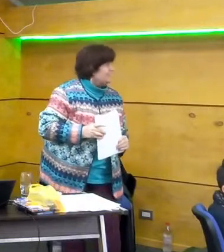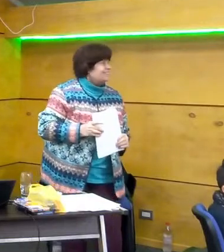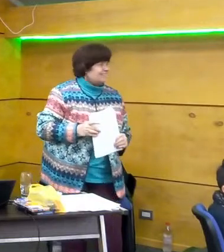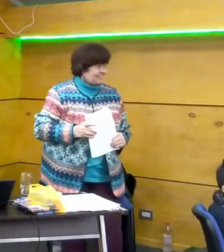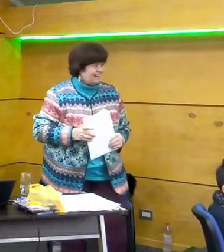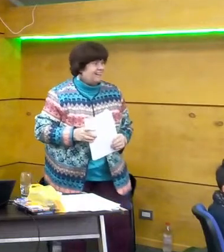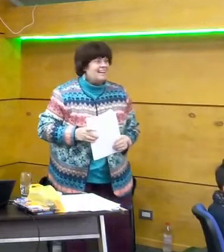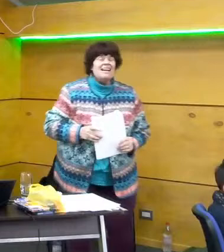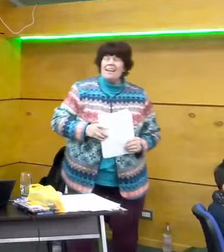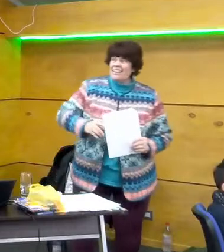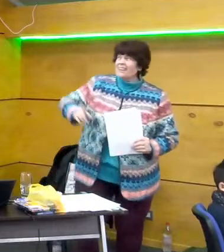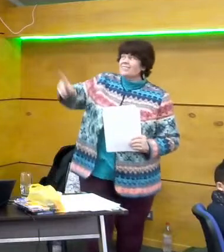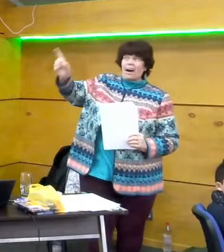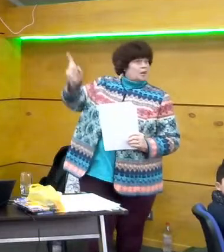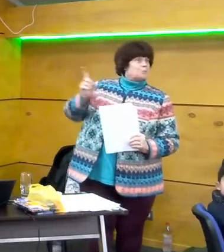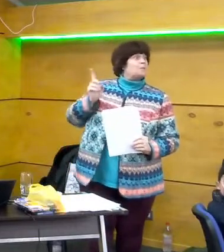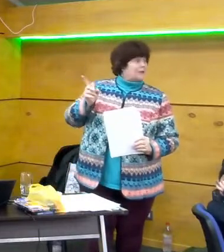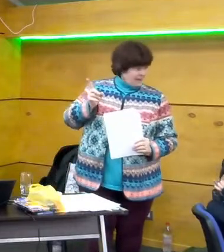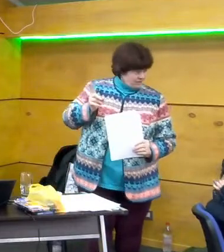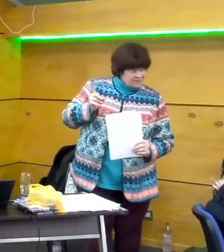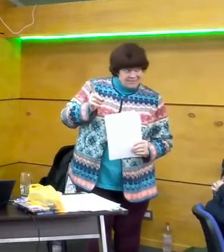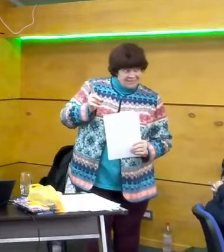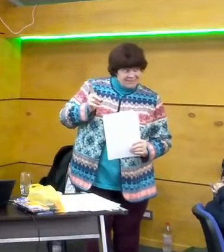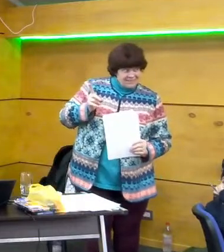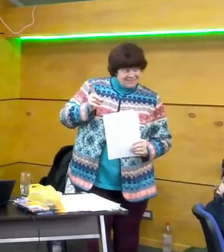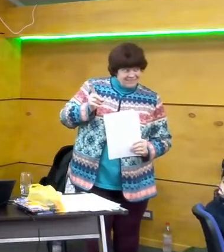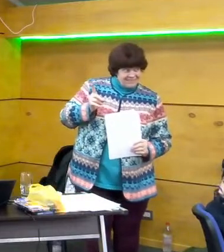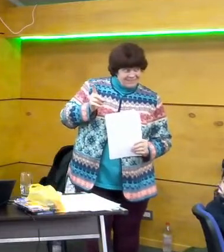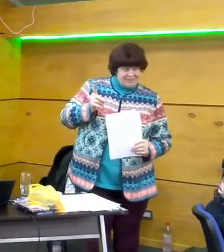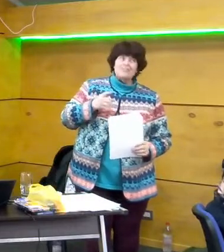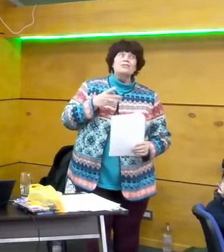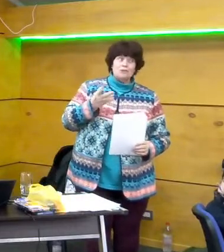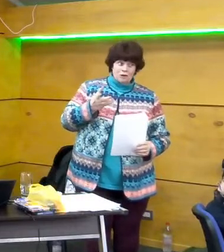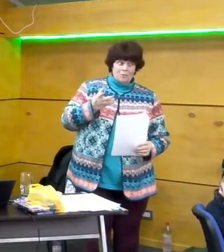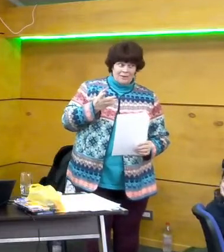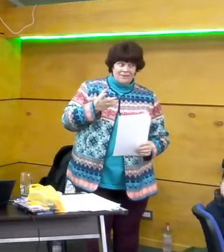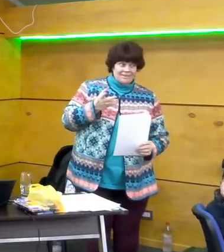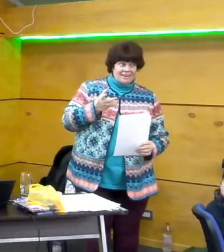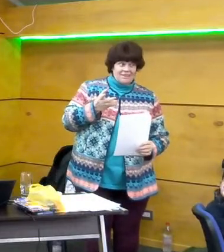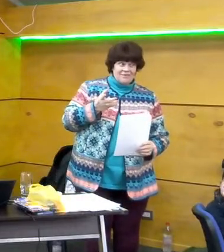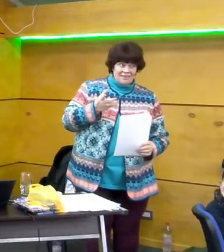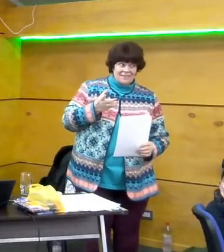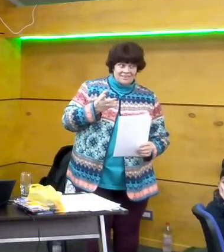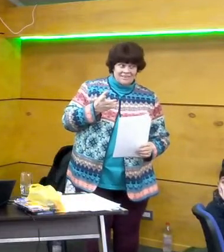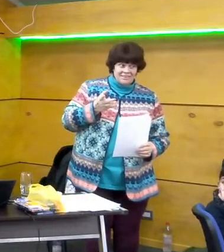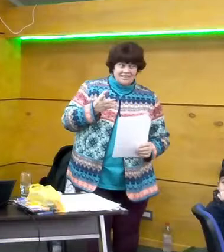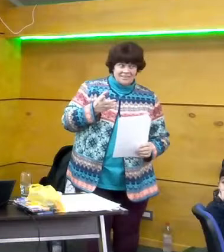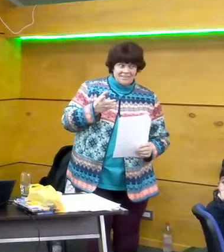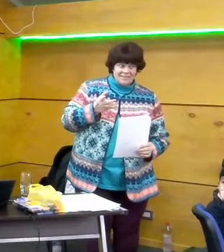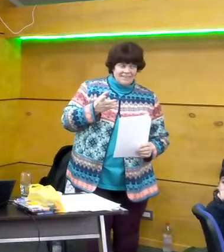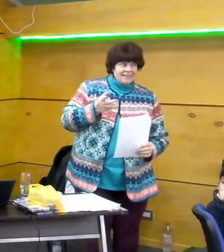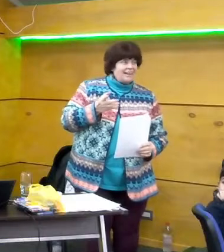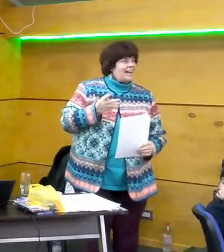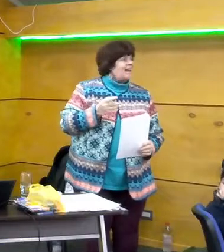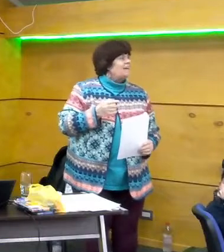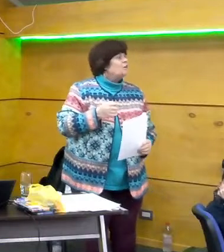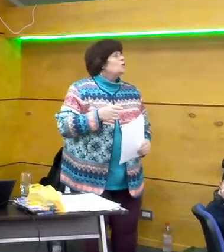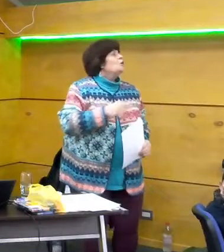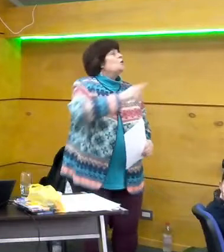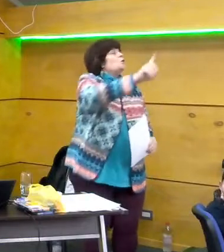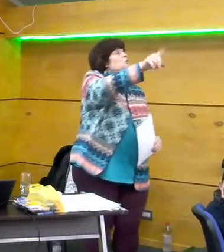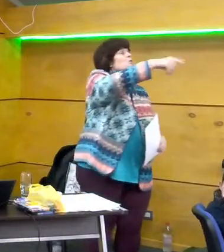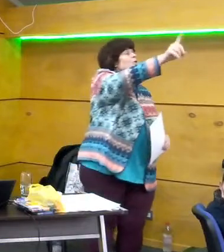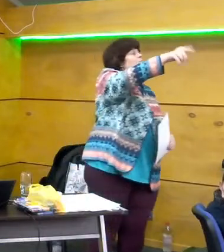Yeah? Yeah? That's hard to pronounce because it's German, it's not even English.